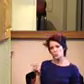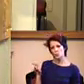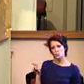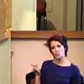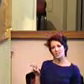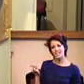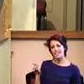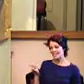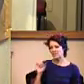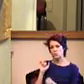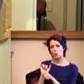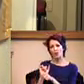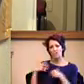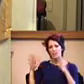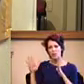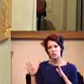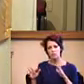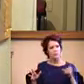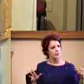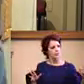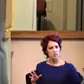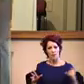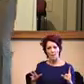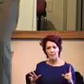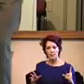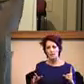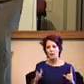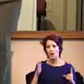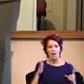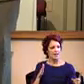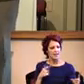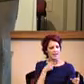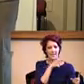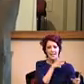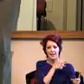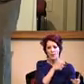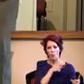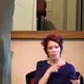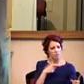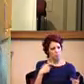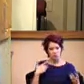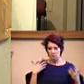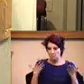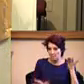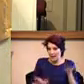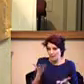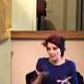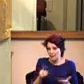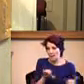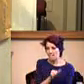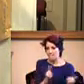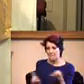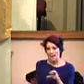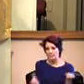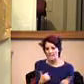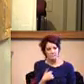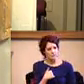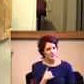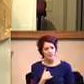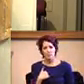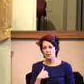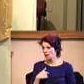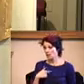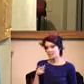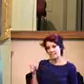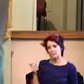Jesus was coming now perhaps Jesus was going to finally baptize John perhaps that's what he'd been longing for perhaps that's what he'd been waiting for